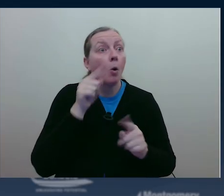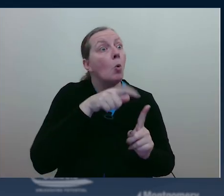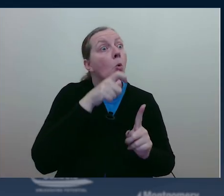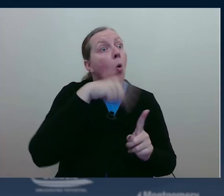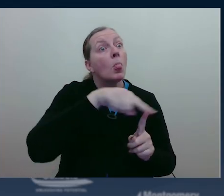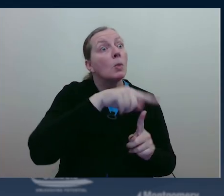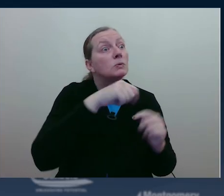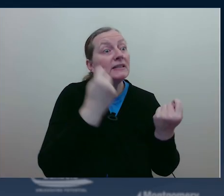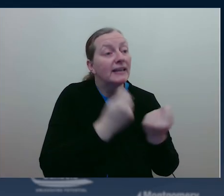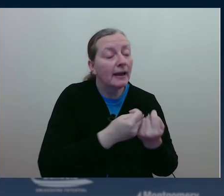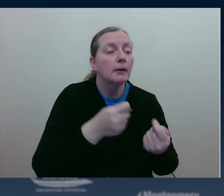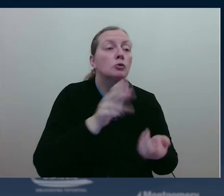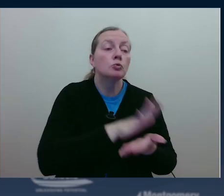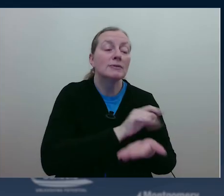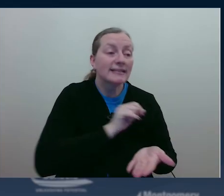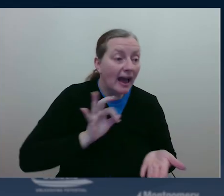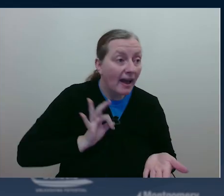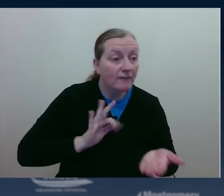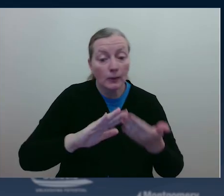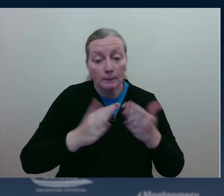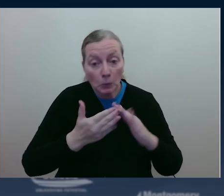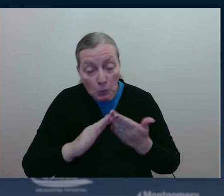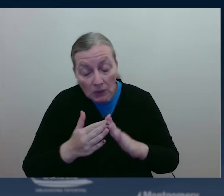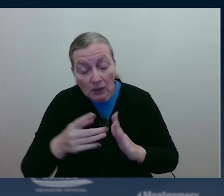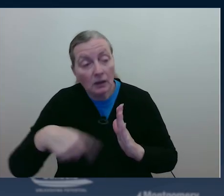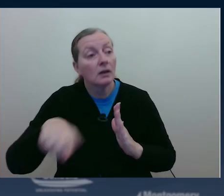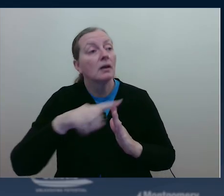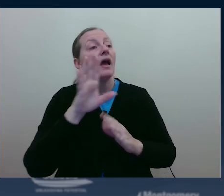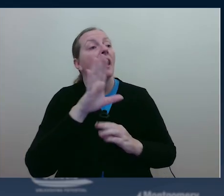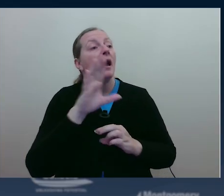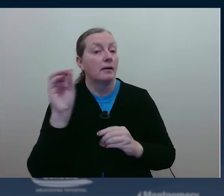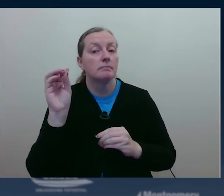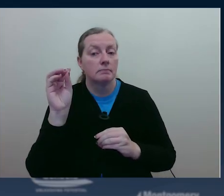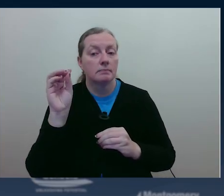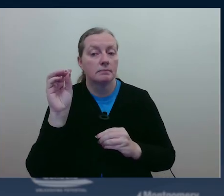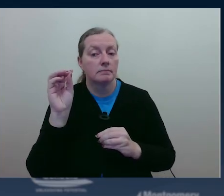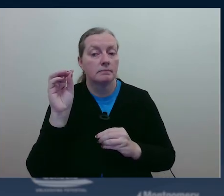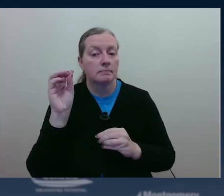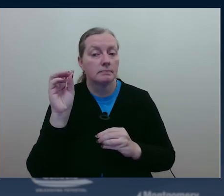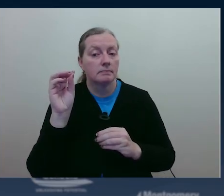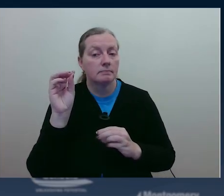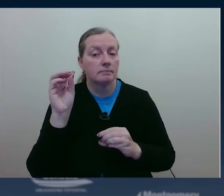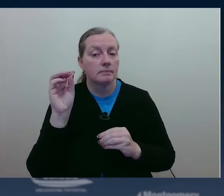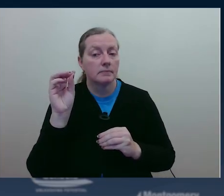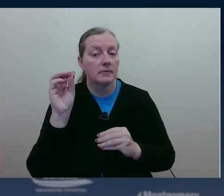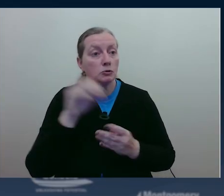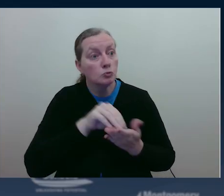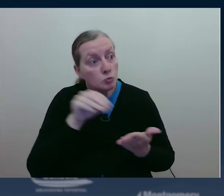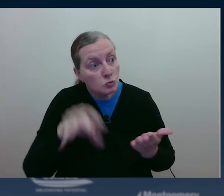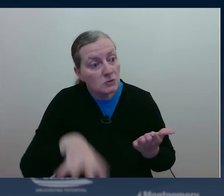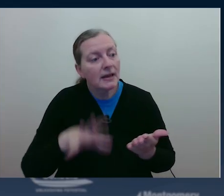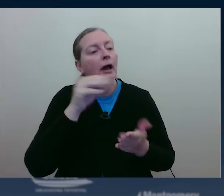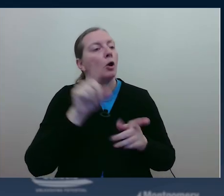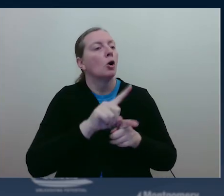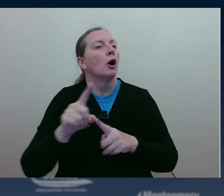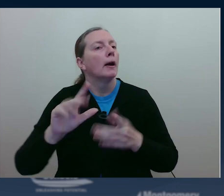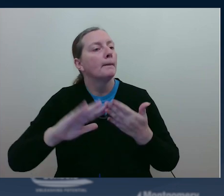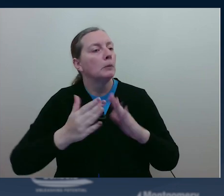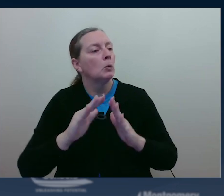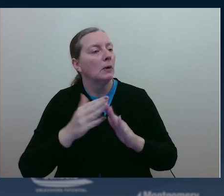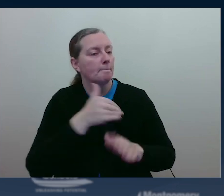members, industry partners, they've identified these critical components of strong instructional programming and